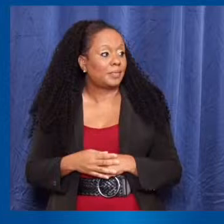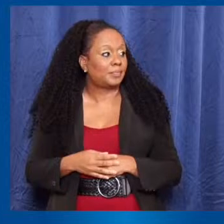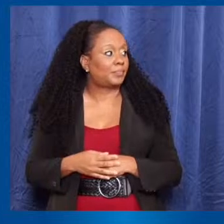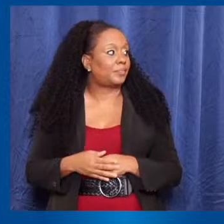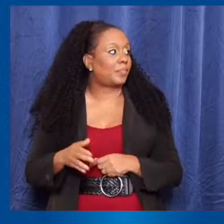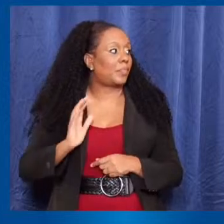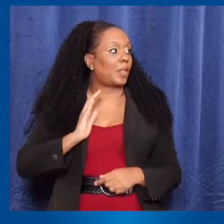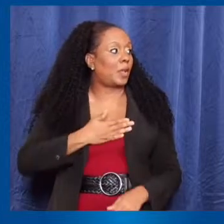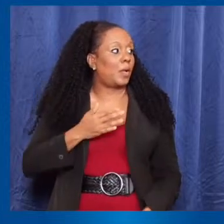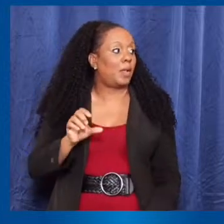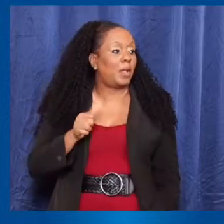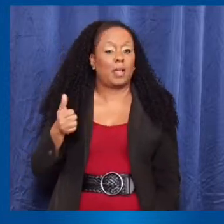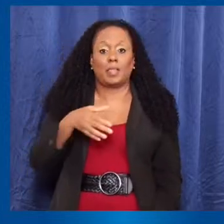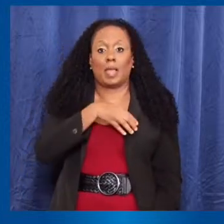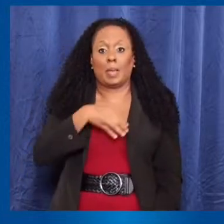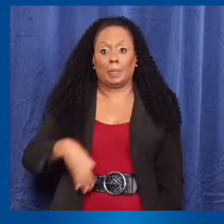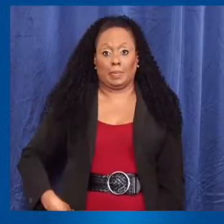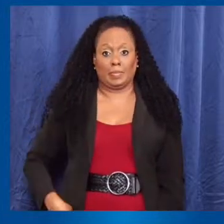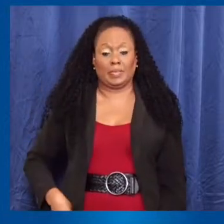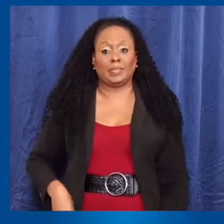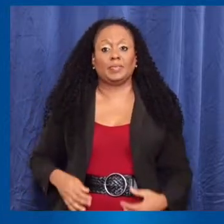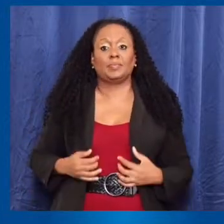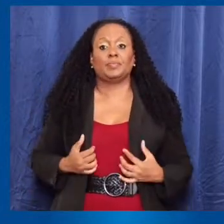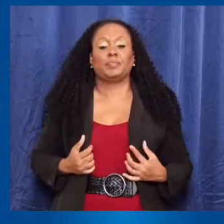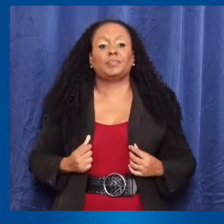our ambassador who is here with us as well,